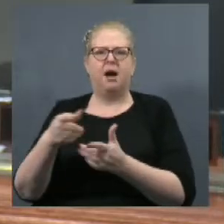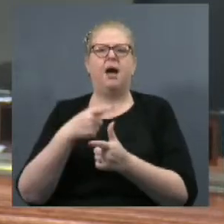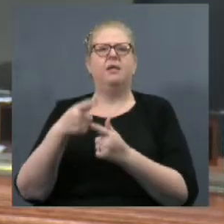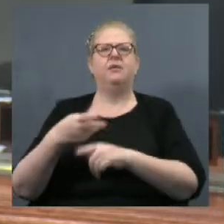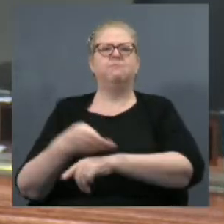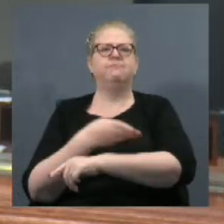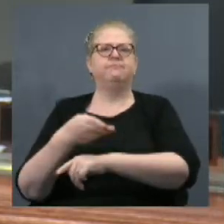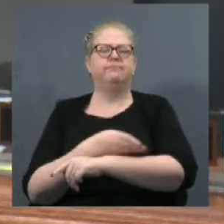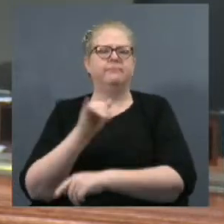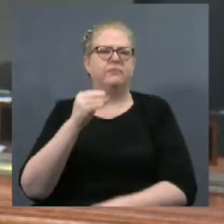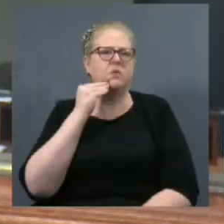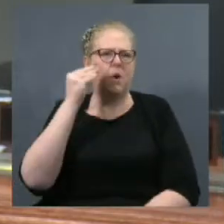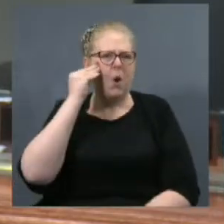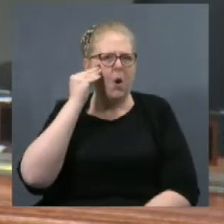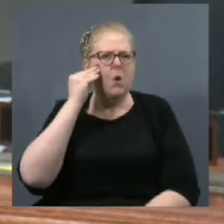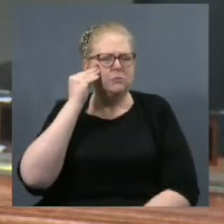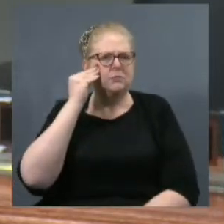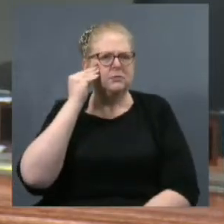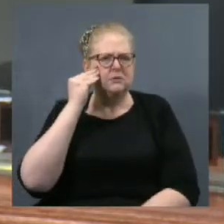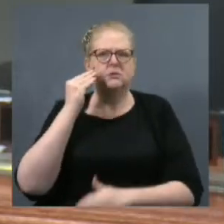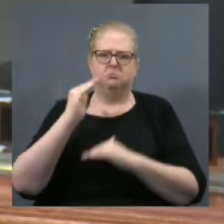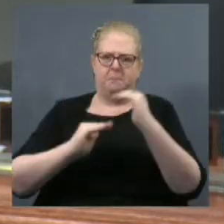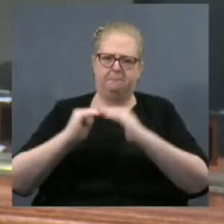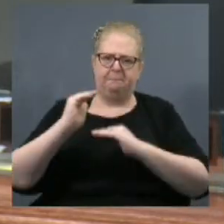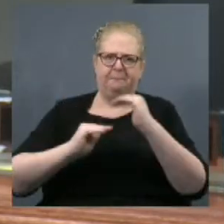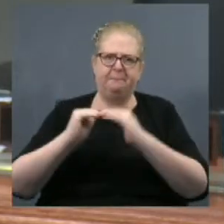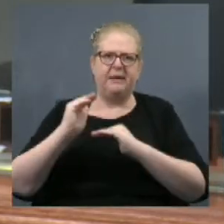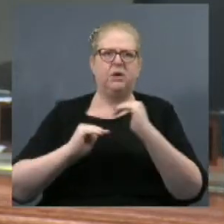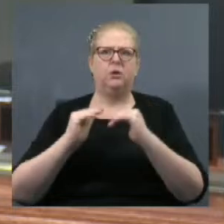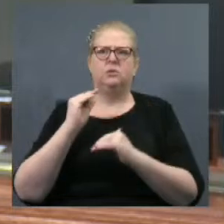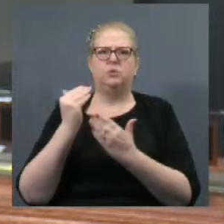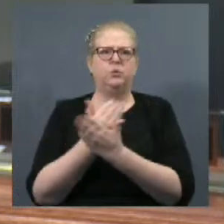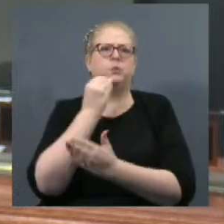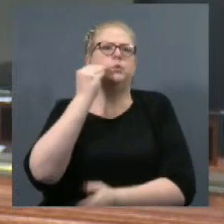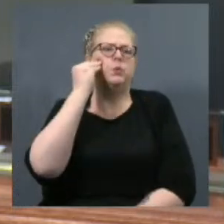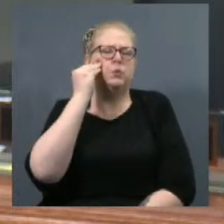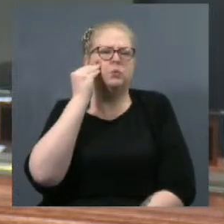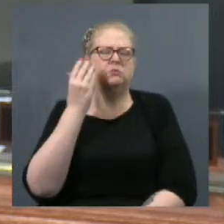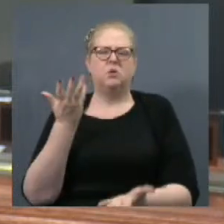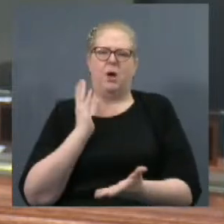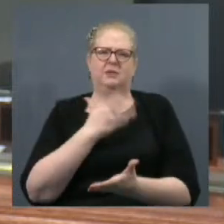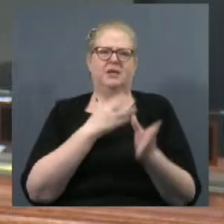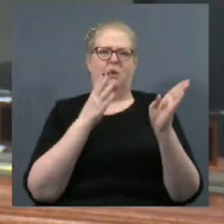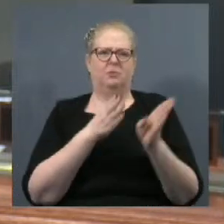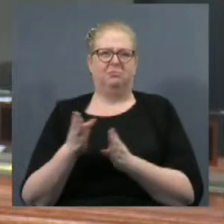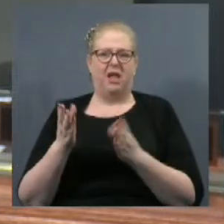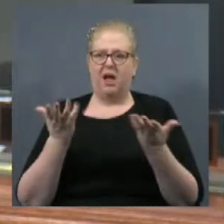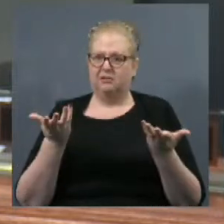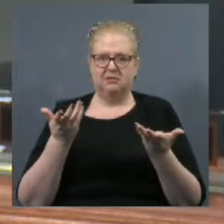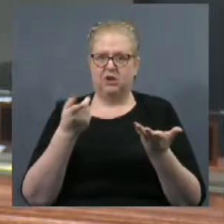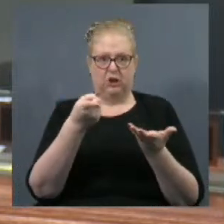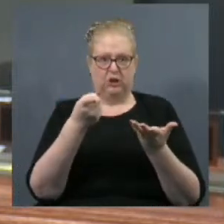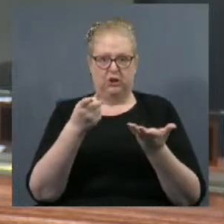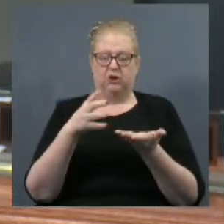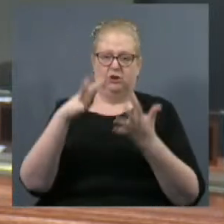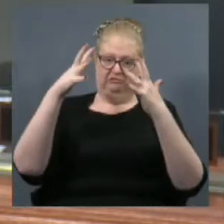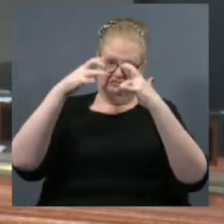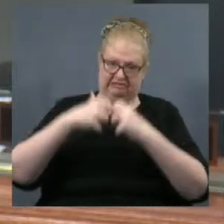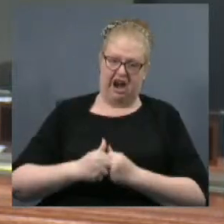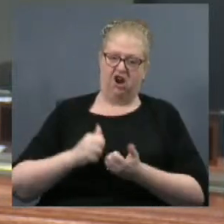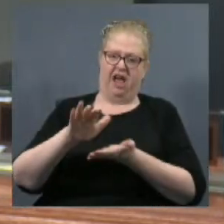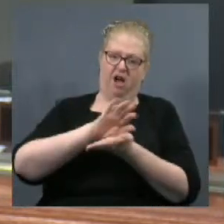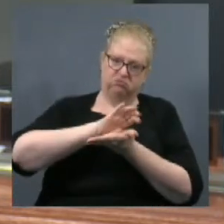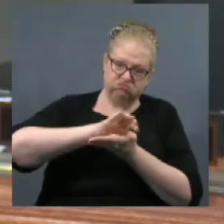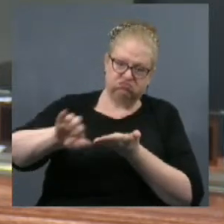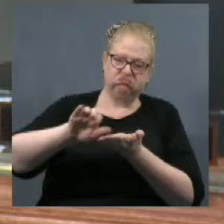houses built on them. So I would like to know what our plans are. It's great you're tearing down these houses and everyone need to be